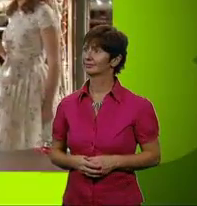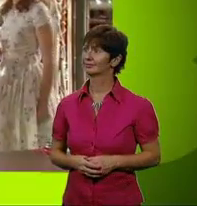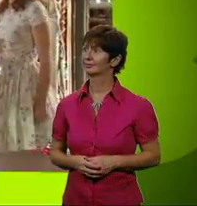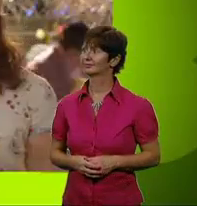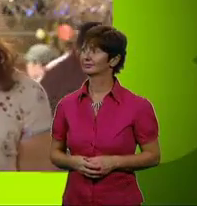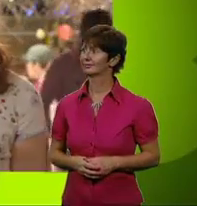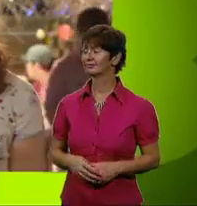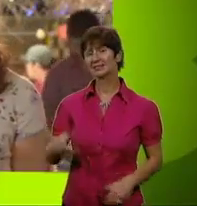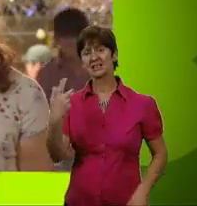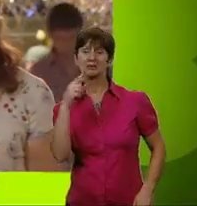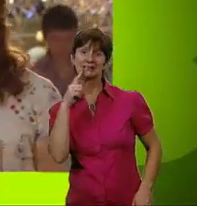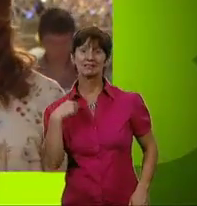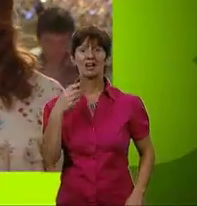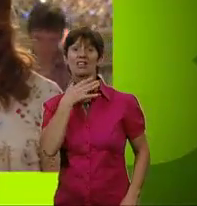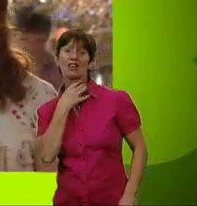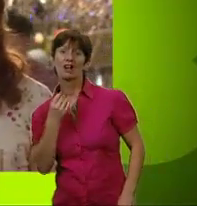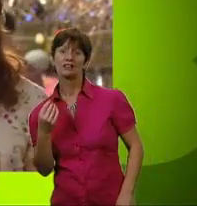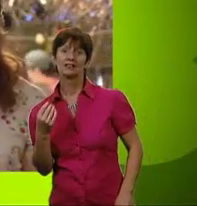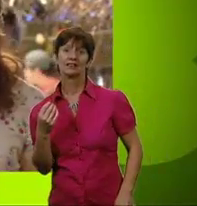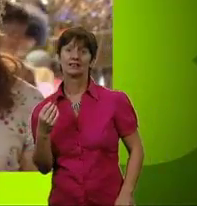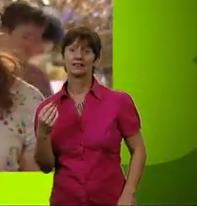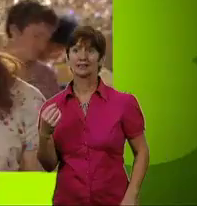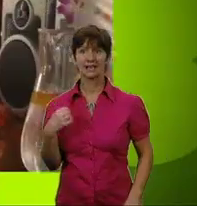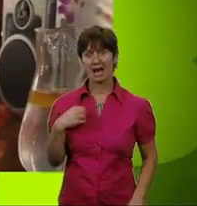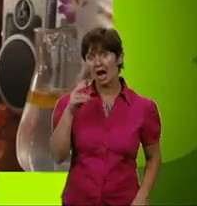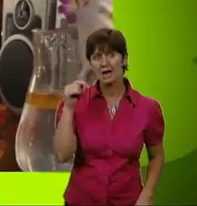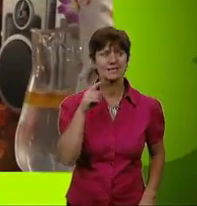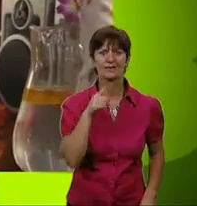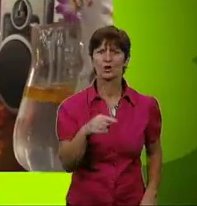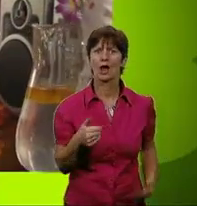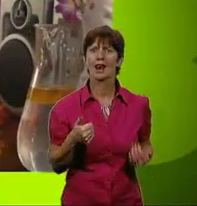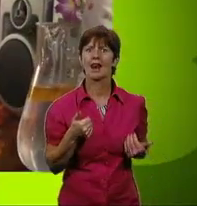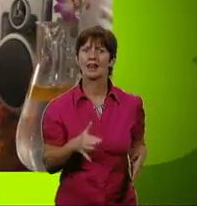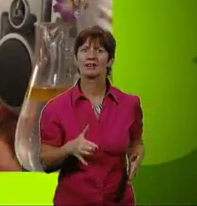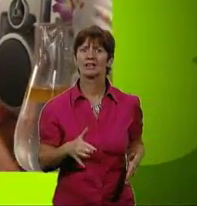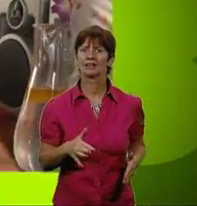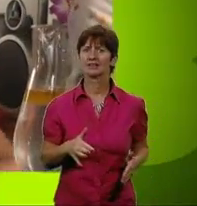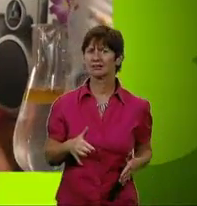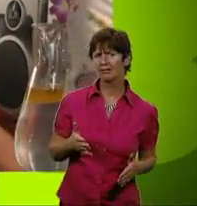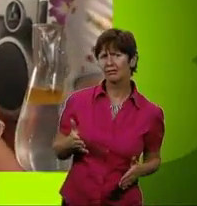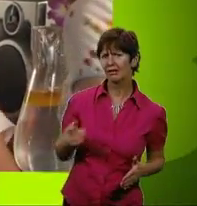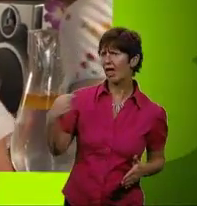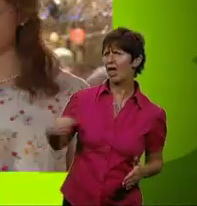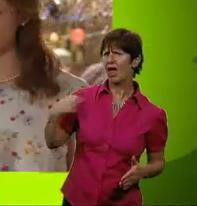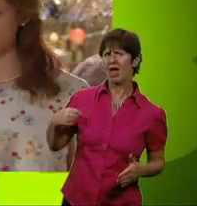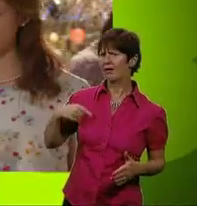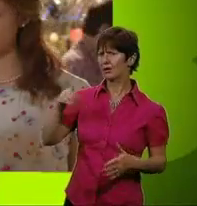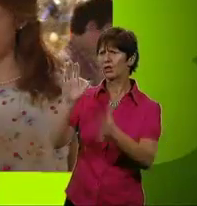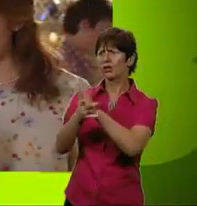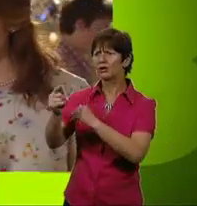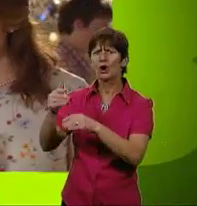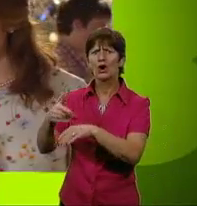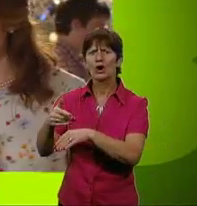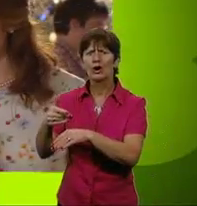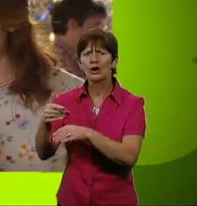Come to see if I'm thirsty, Chloe. I've come to see if you're leaving. Don't get on my case just because you're messing up your mission.